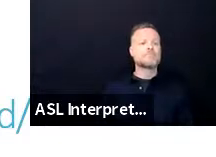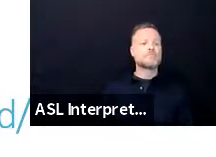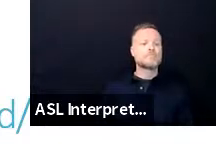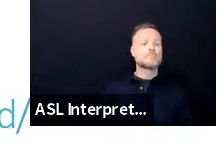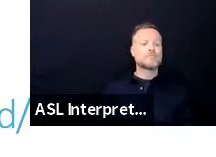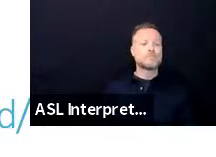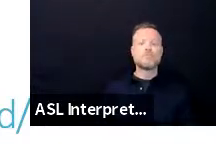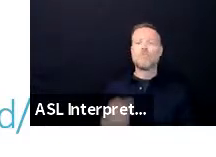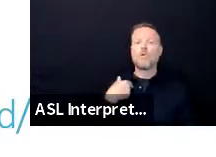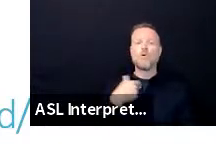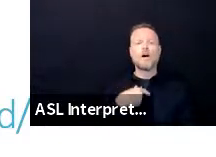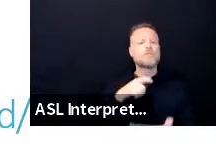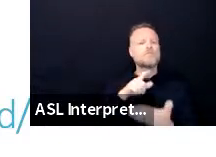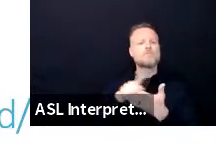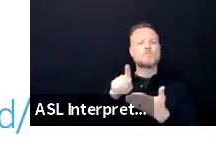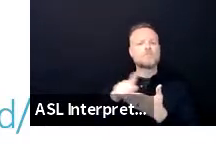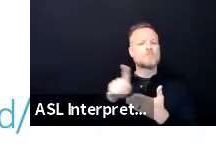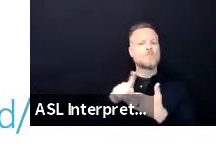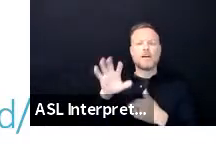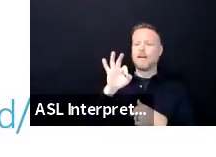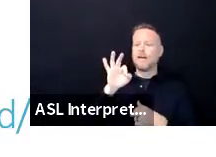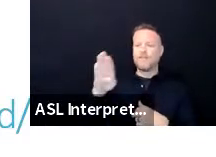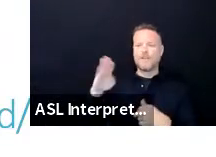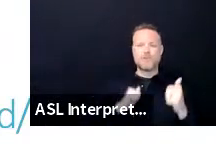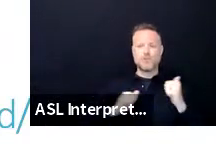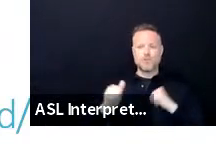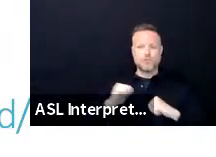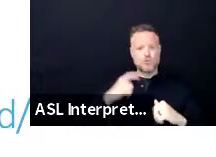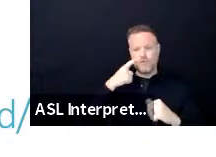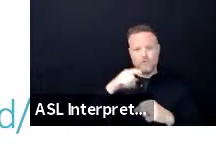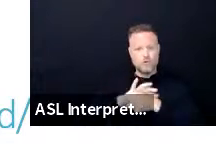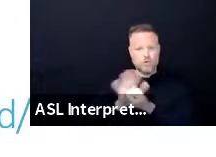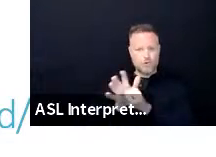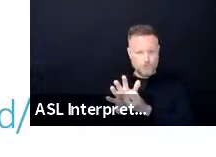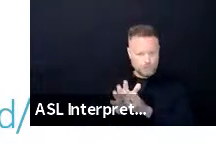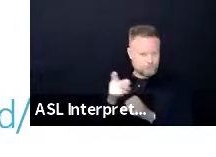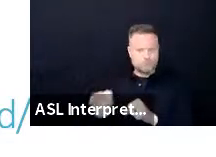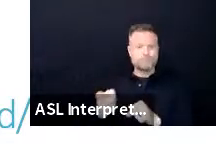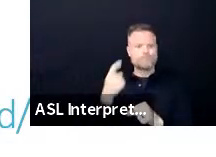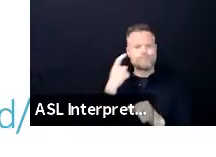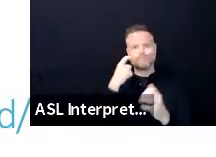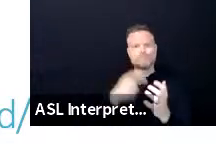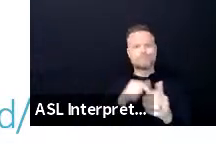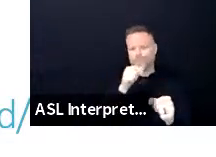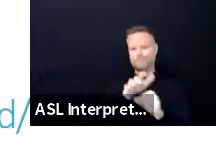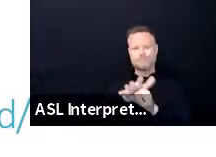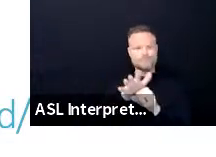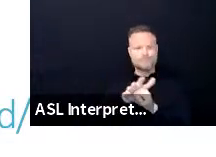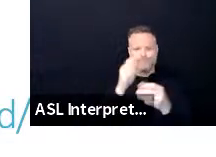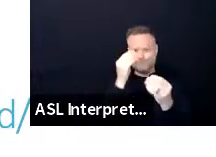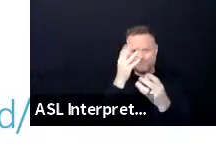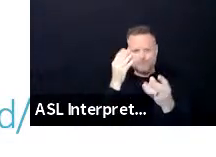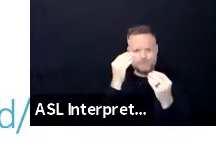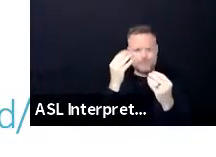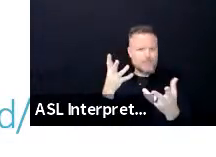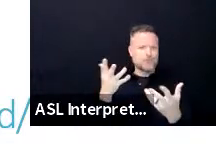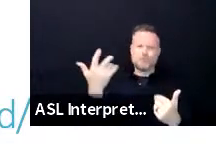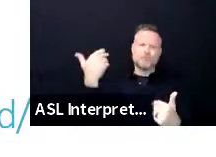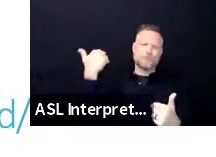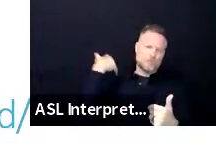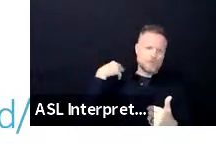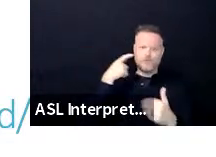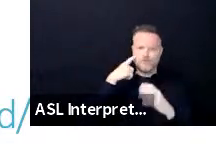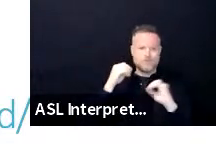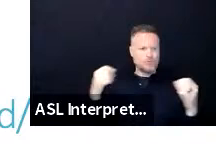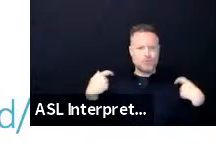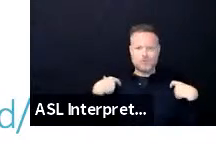a weekly Facebook show about COVID. We noticed that there was a lack of information out there very early on in Spanish.